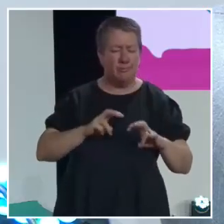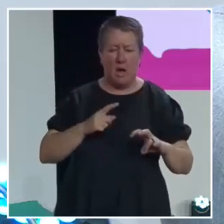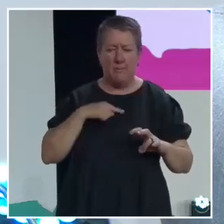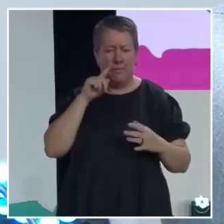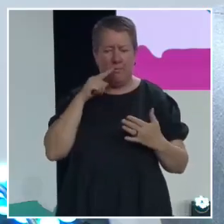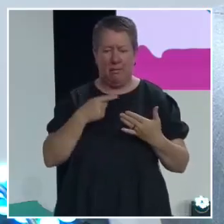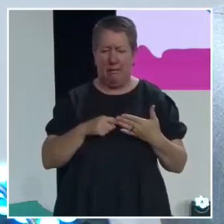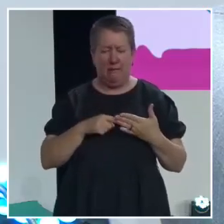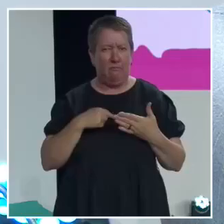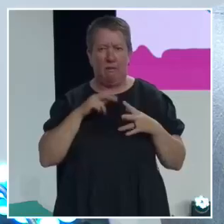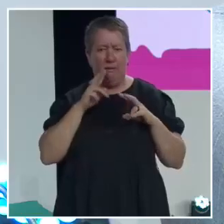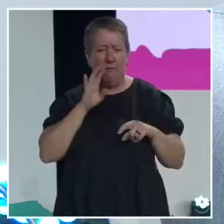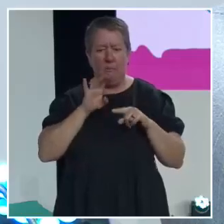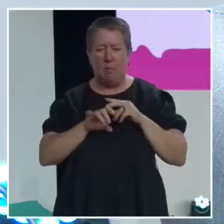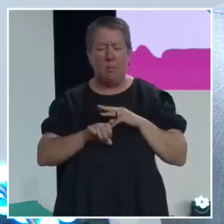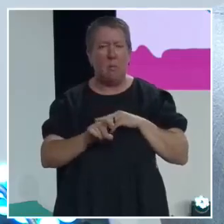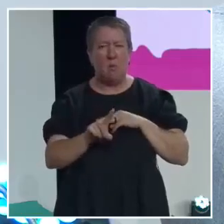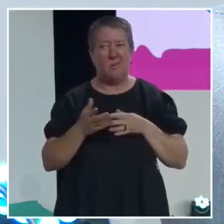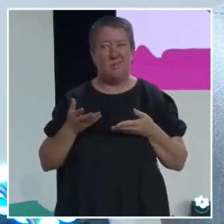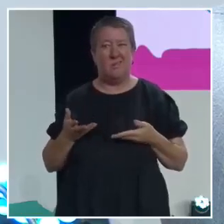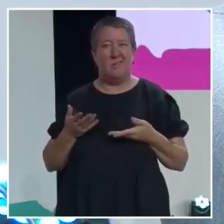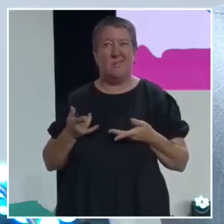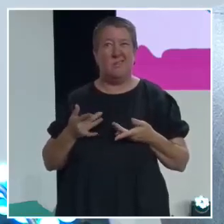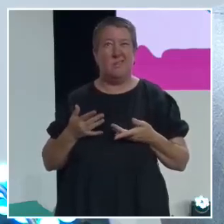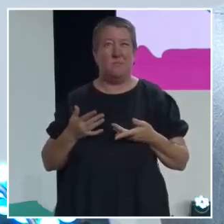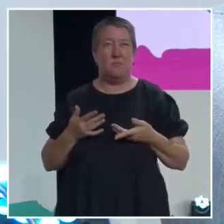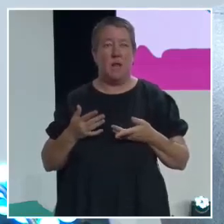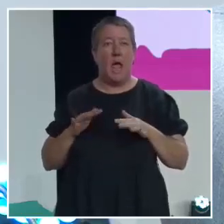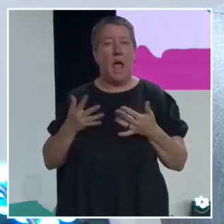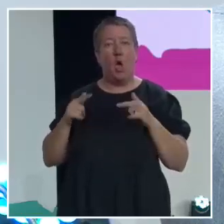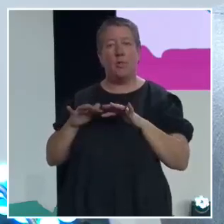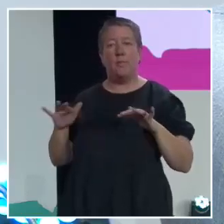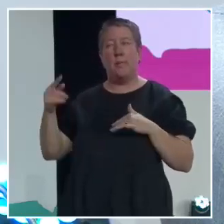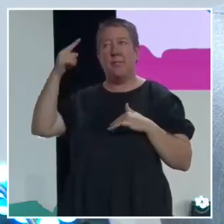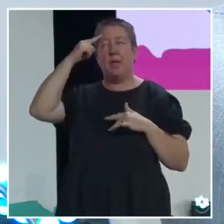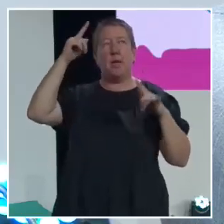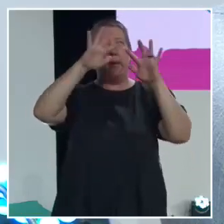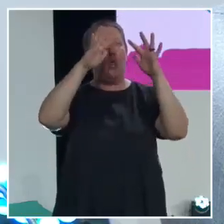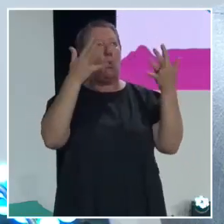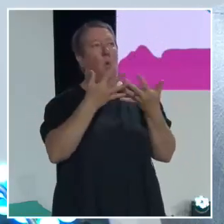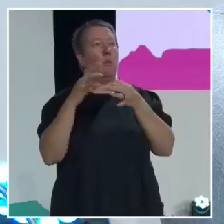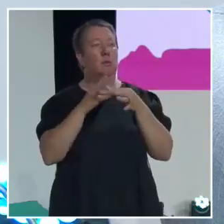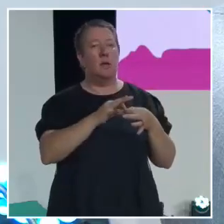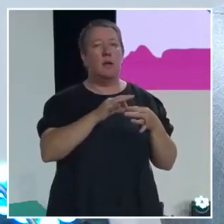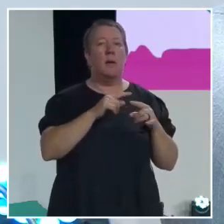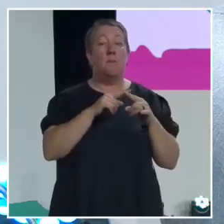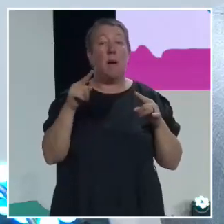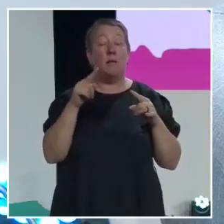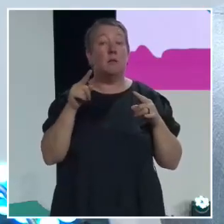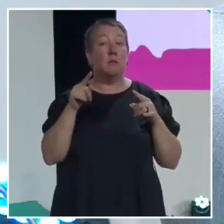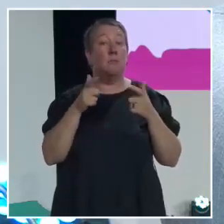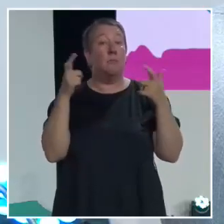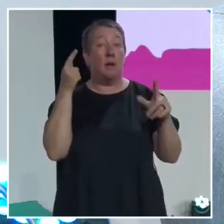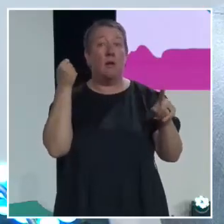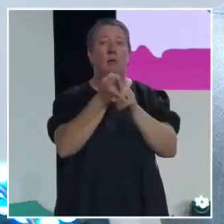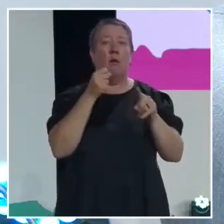was seeing, that it was so basic how these people think about the world, but of course with huge knock-on effects. And so